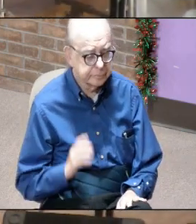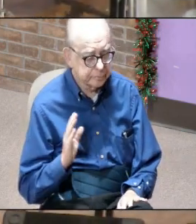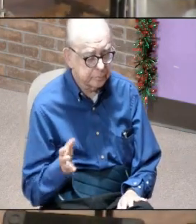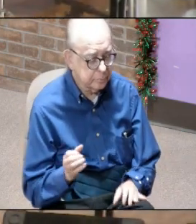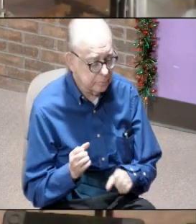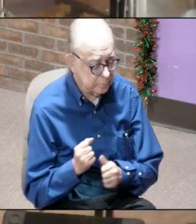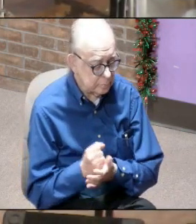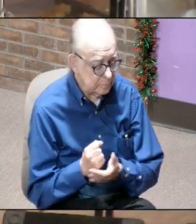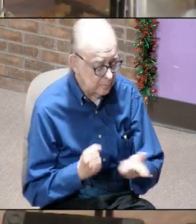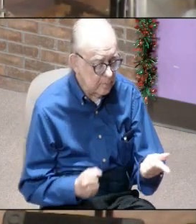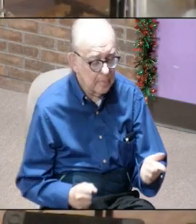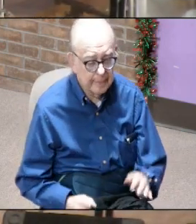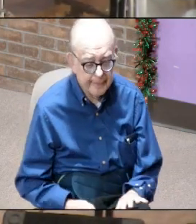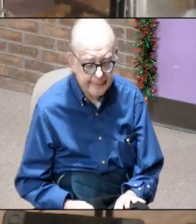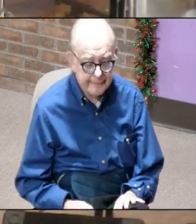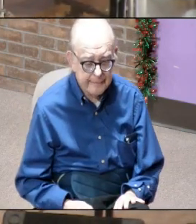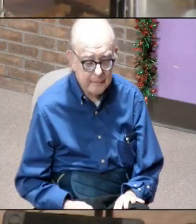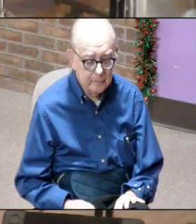with your health.